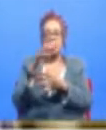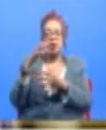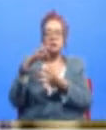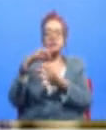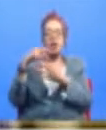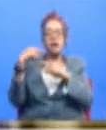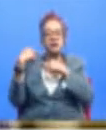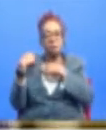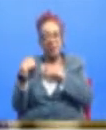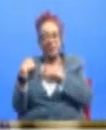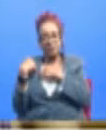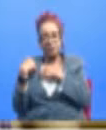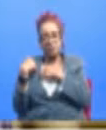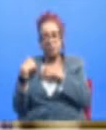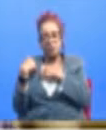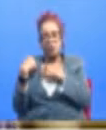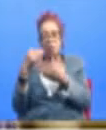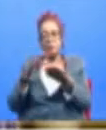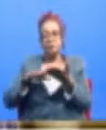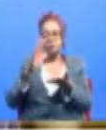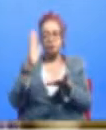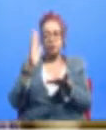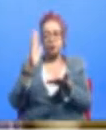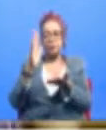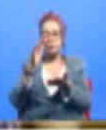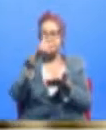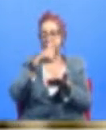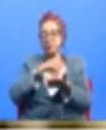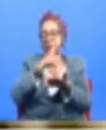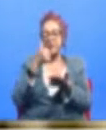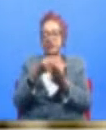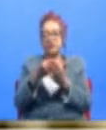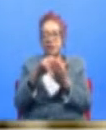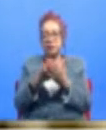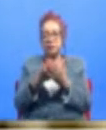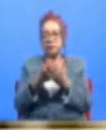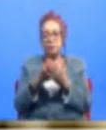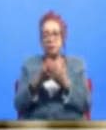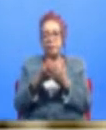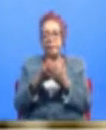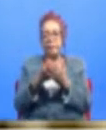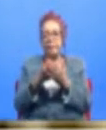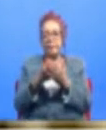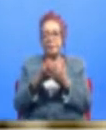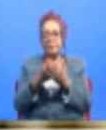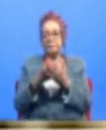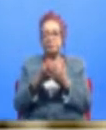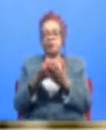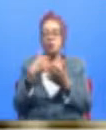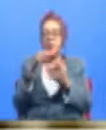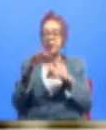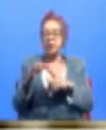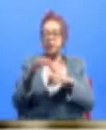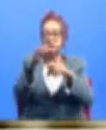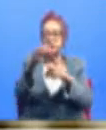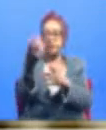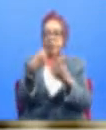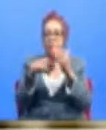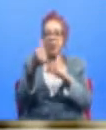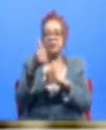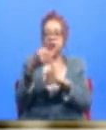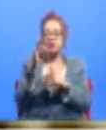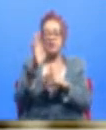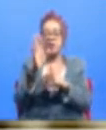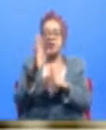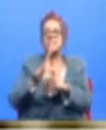on much more private financing. Governments are prioritizing the repayment of external debt,